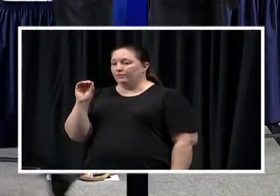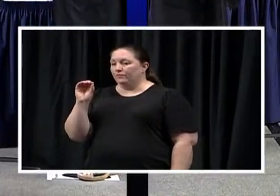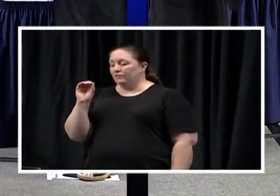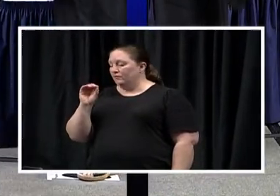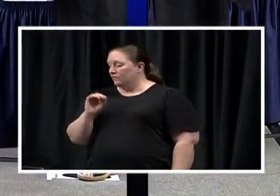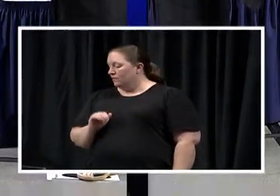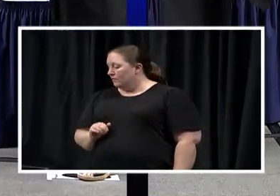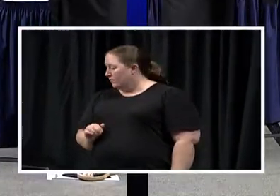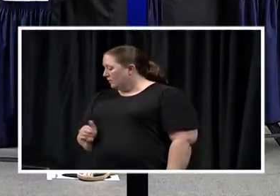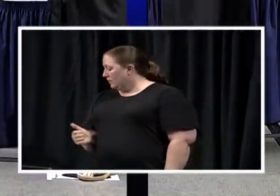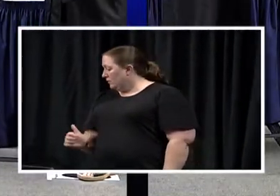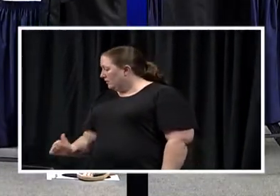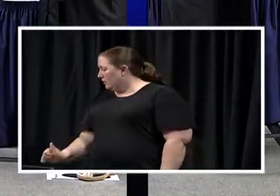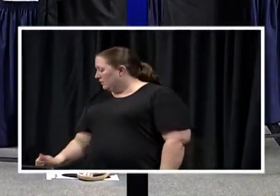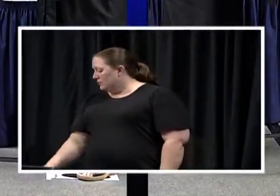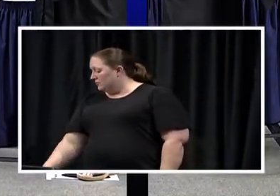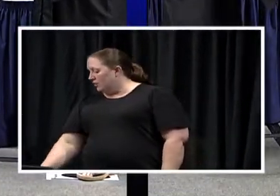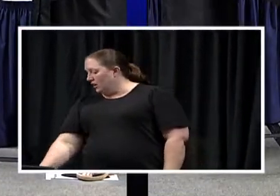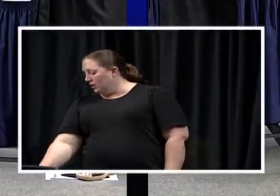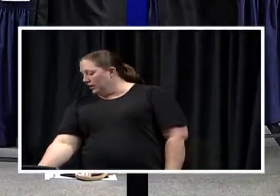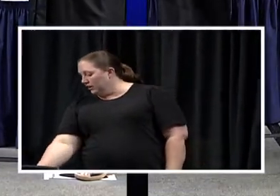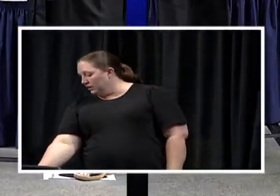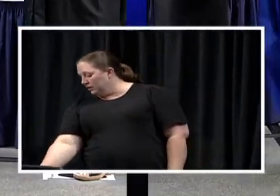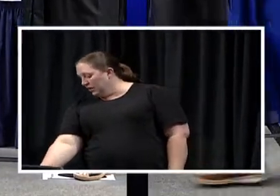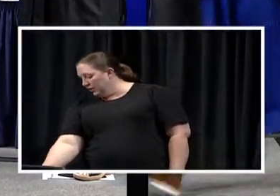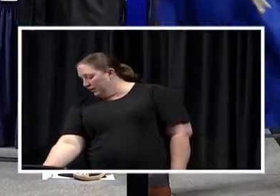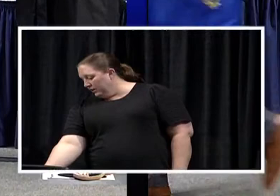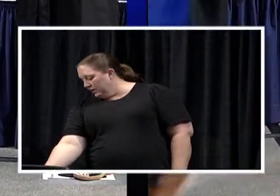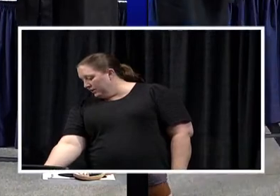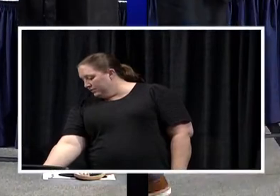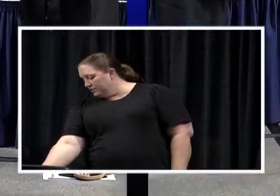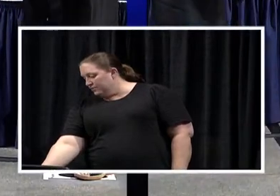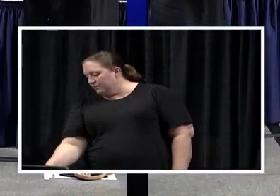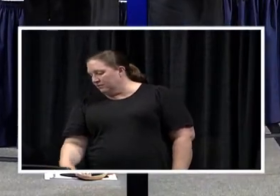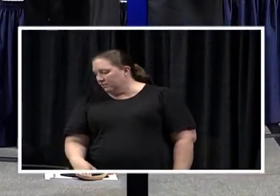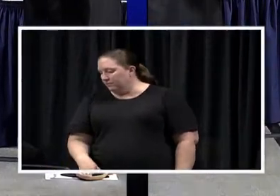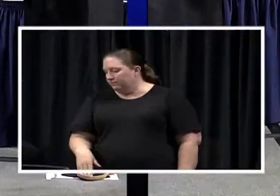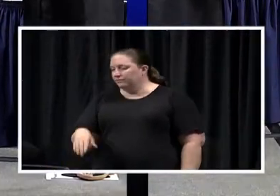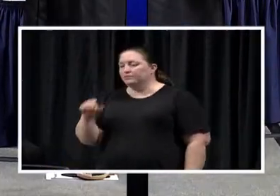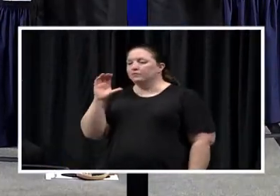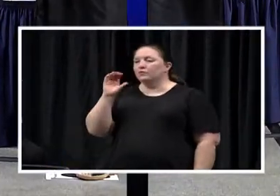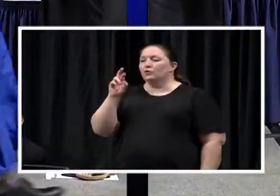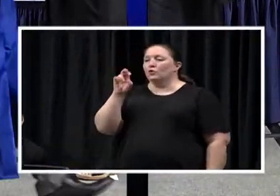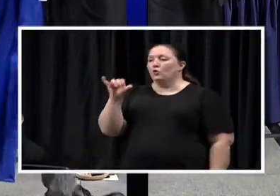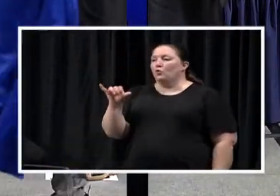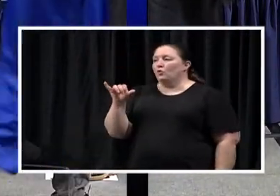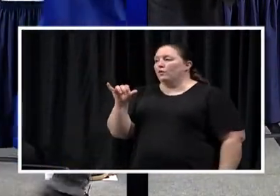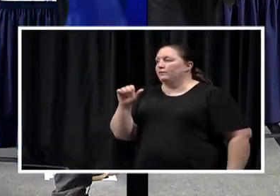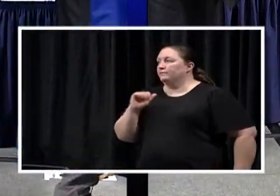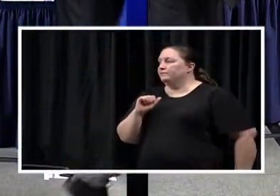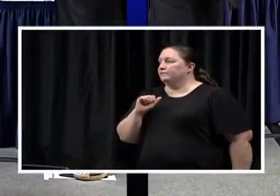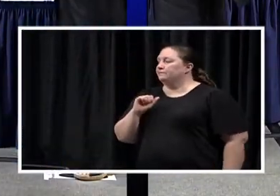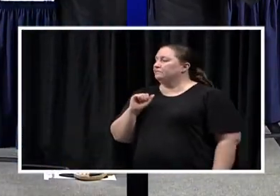Velasquez. David Allen Anderson. Tori Christina